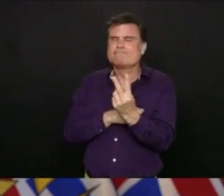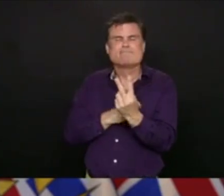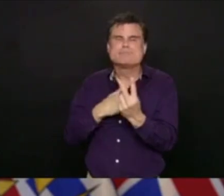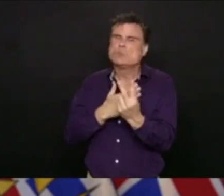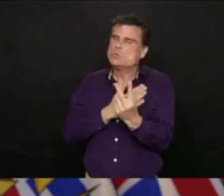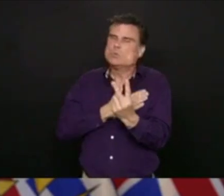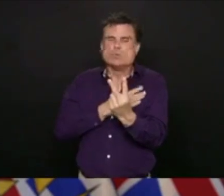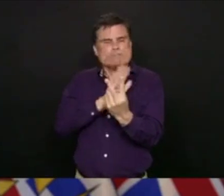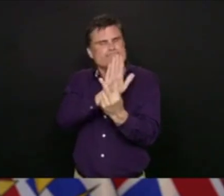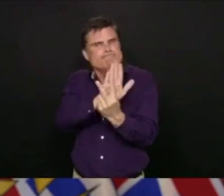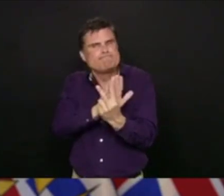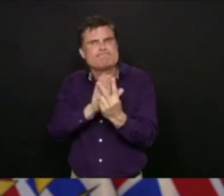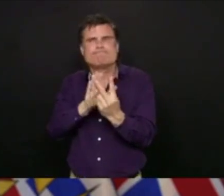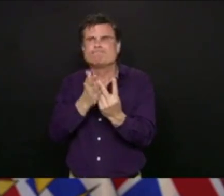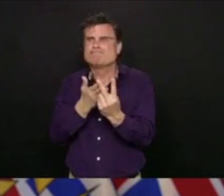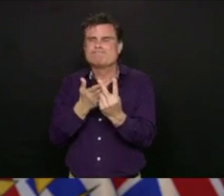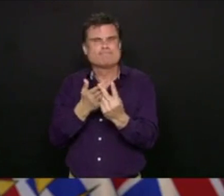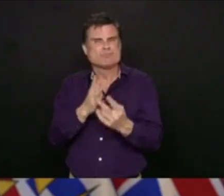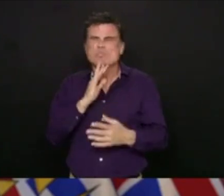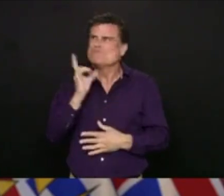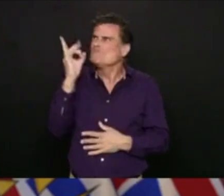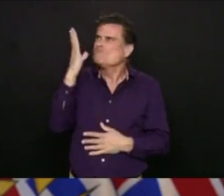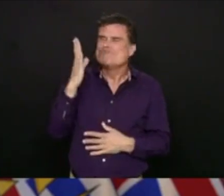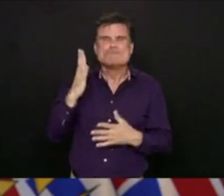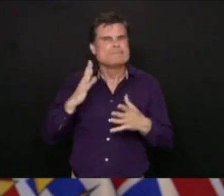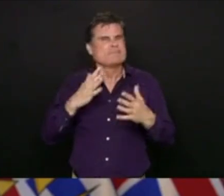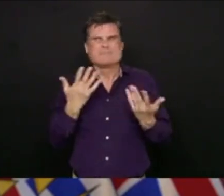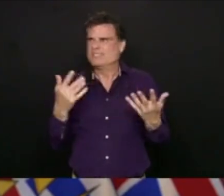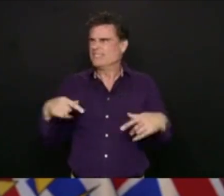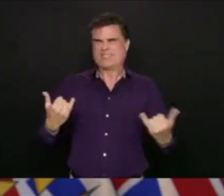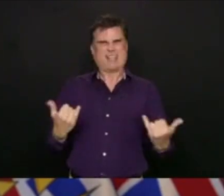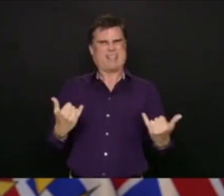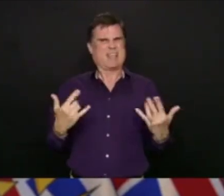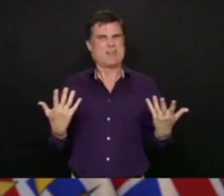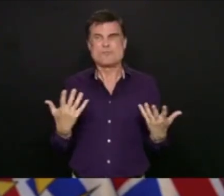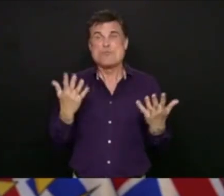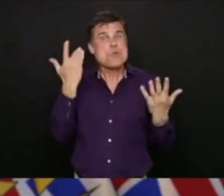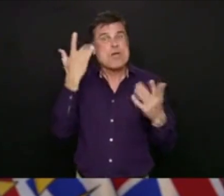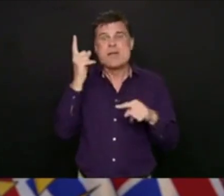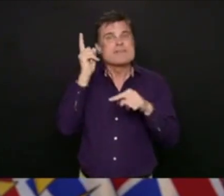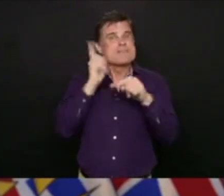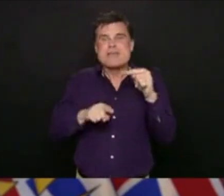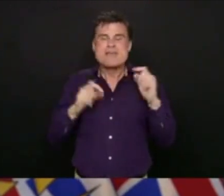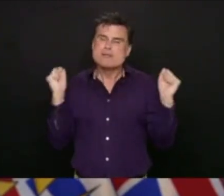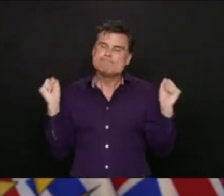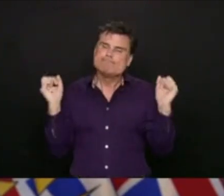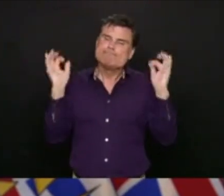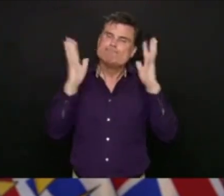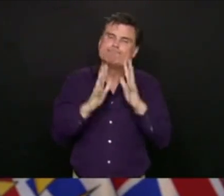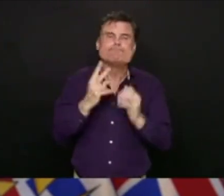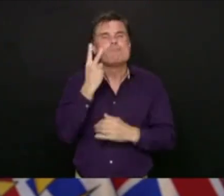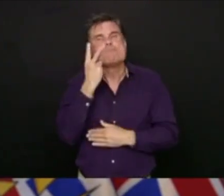the ceremonies that are so important to us in the same way right now.